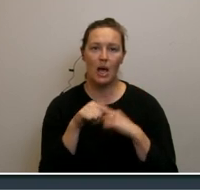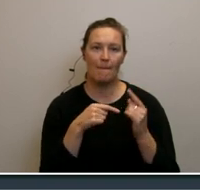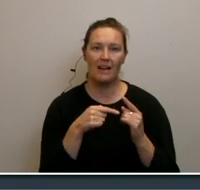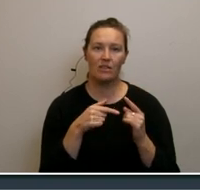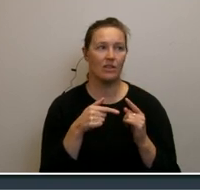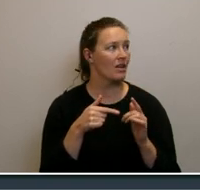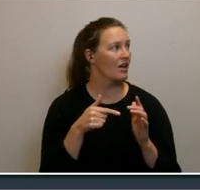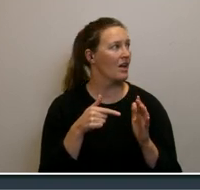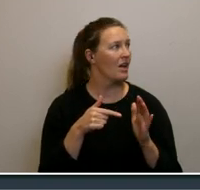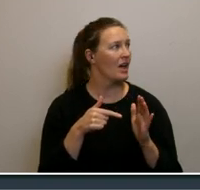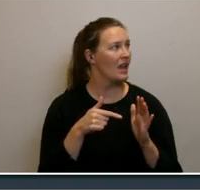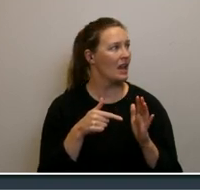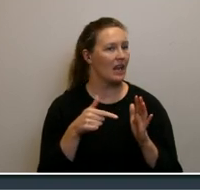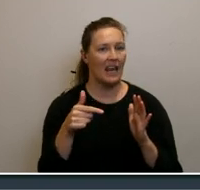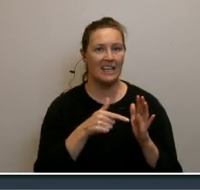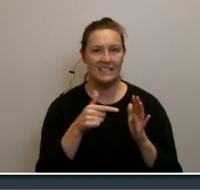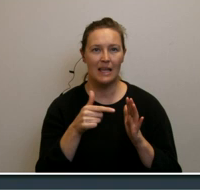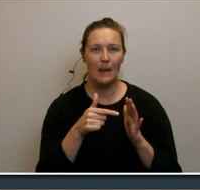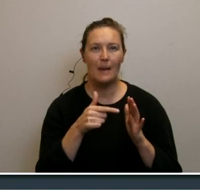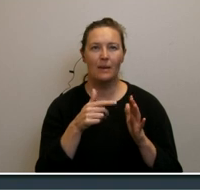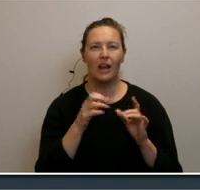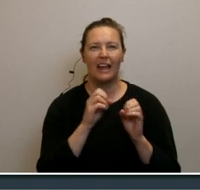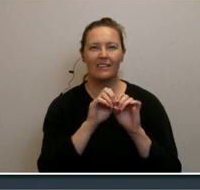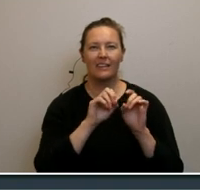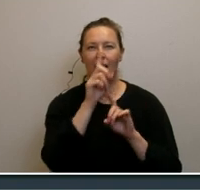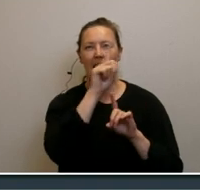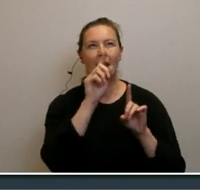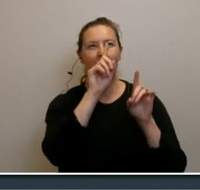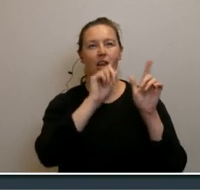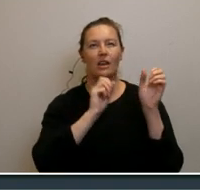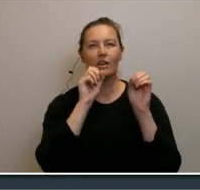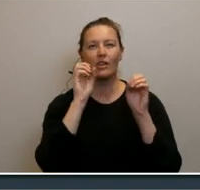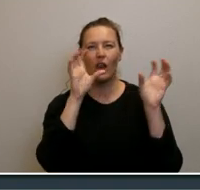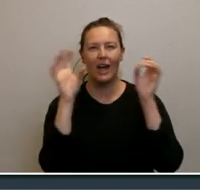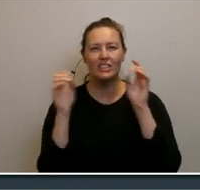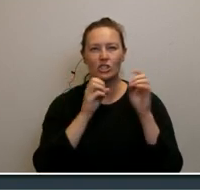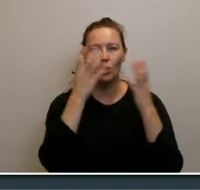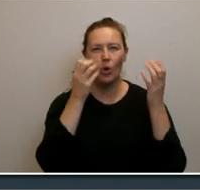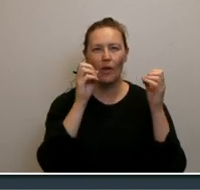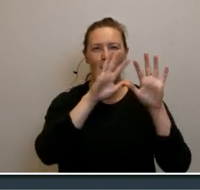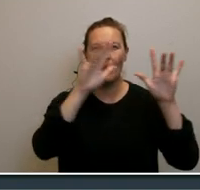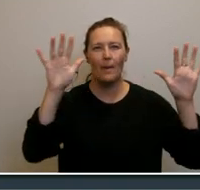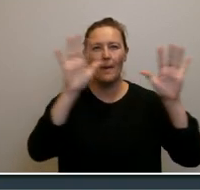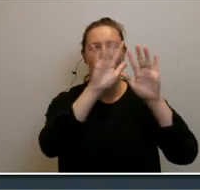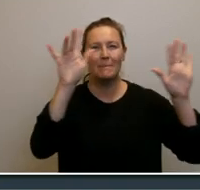high density mist fountain. You've probably seen the one at Oriental Parade in Wellington. That's the responsibility of